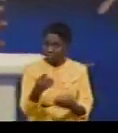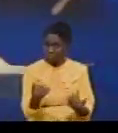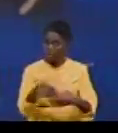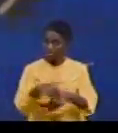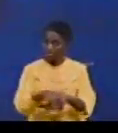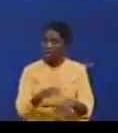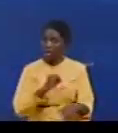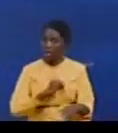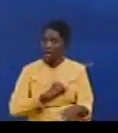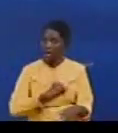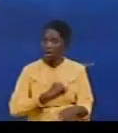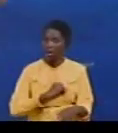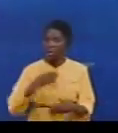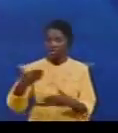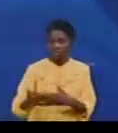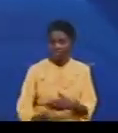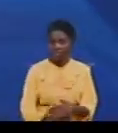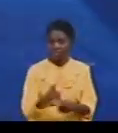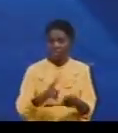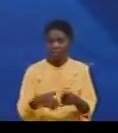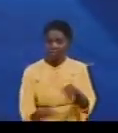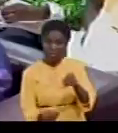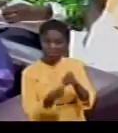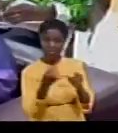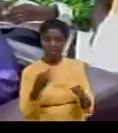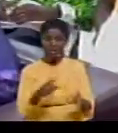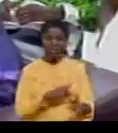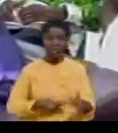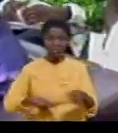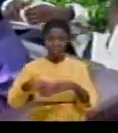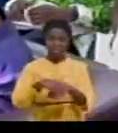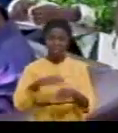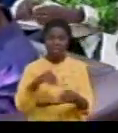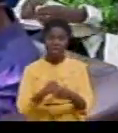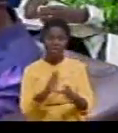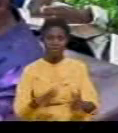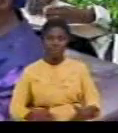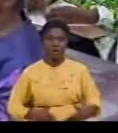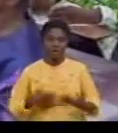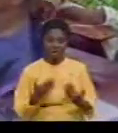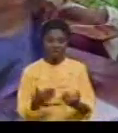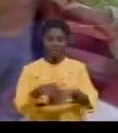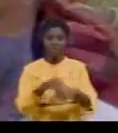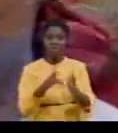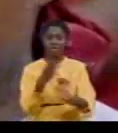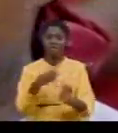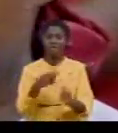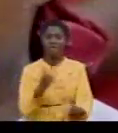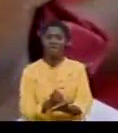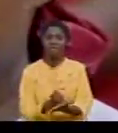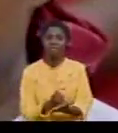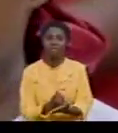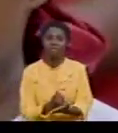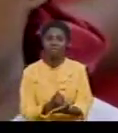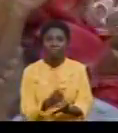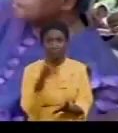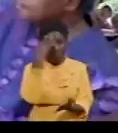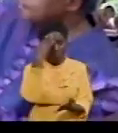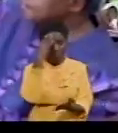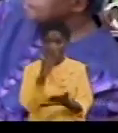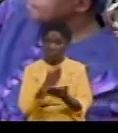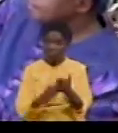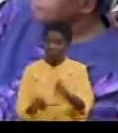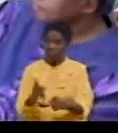the addition of the kingdom in your life tonight in Jesus' name. You know, some